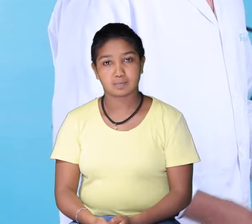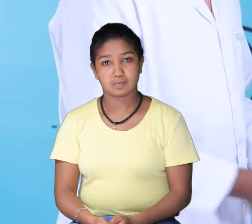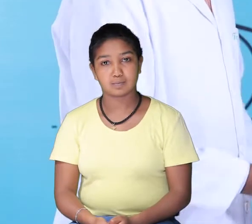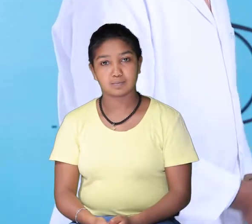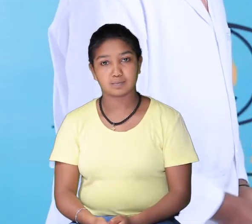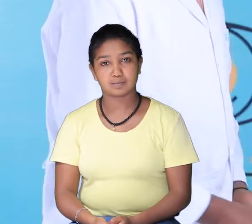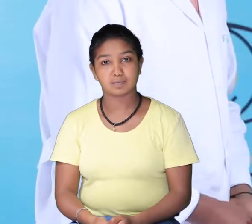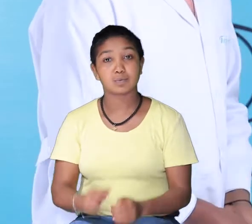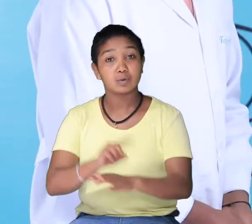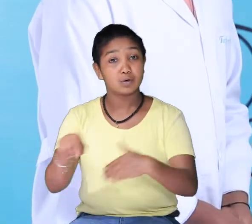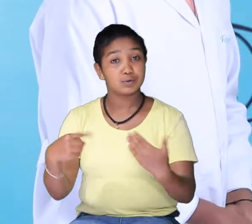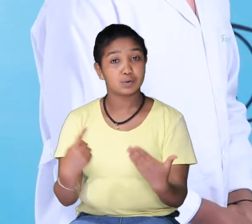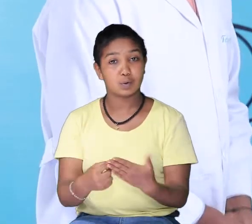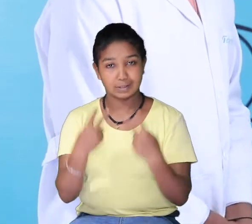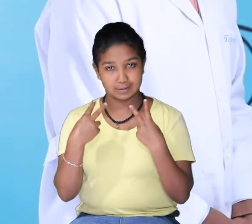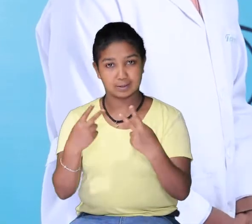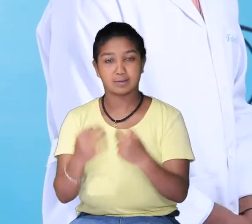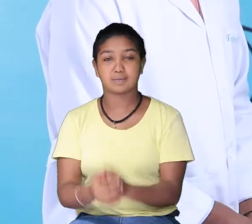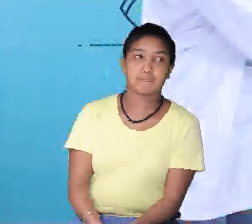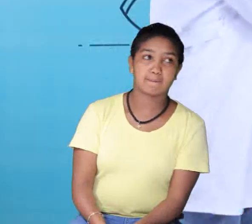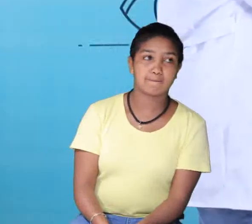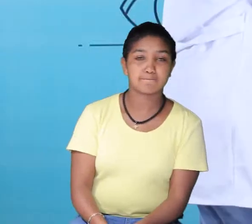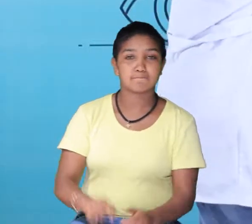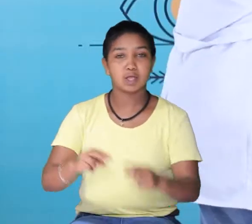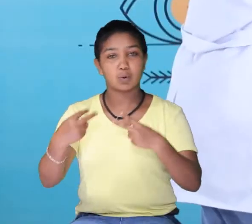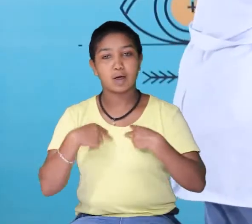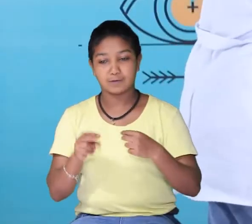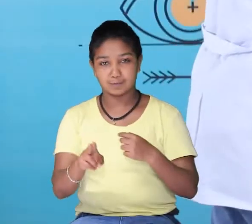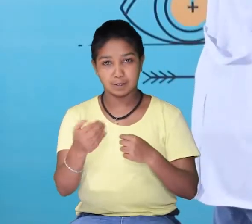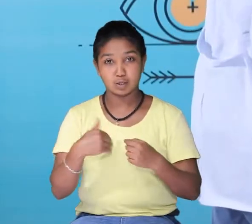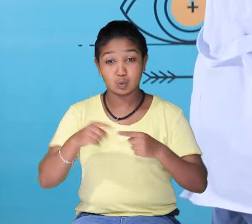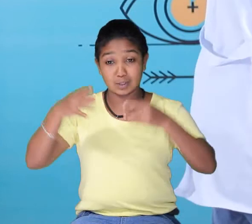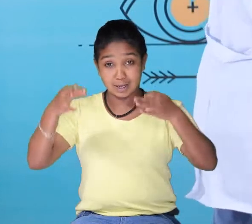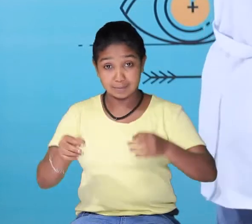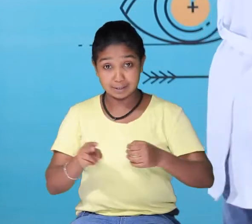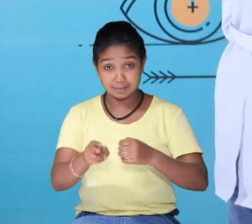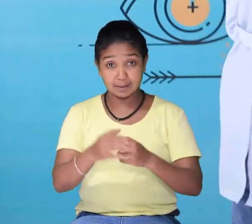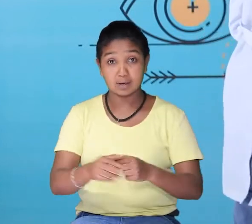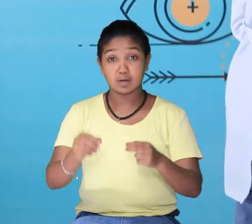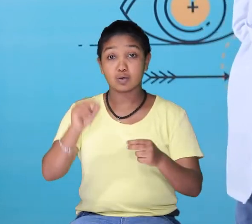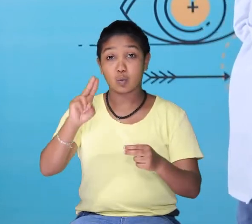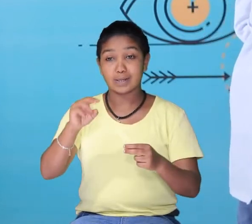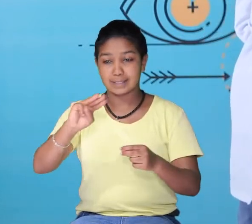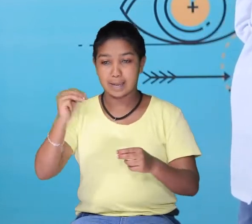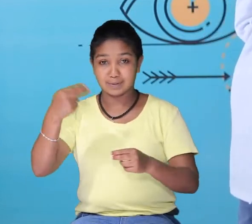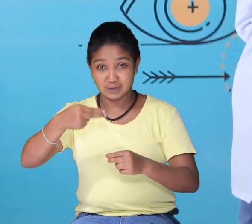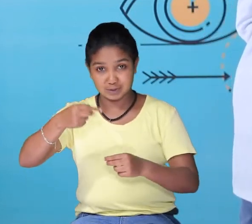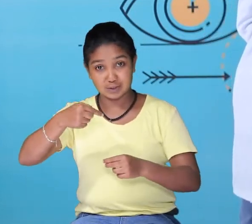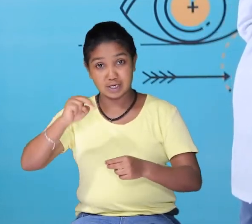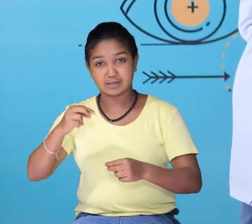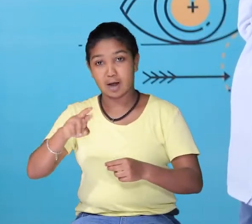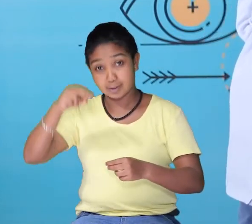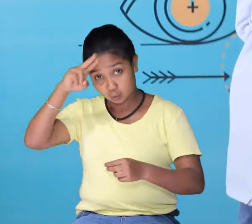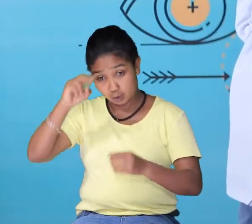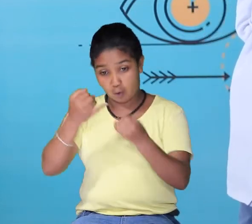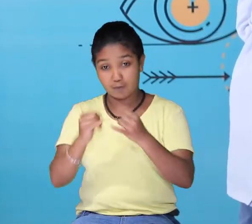equation. So let's see. Here you have the speed. To determine the speed, twice of mgh r